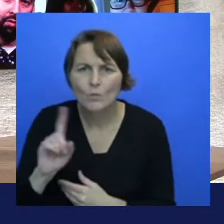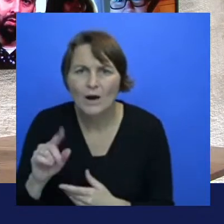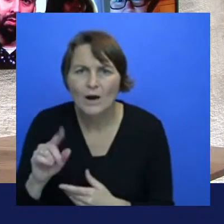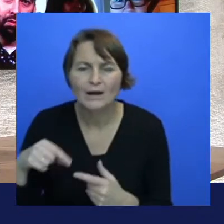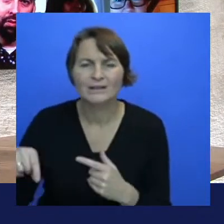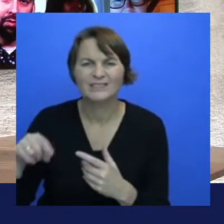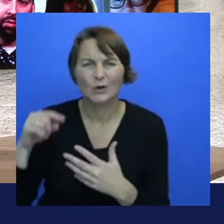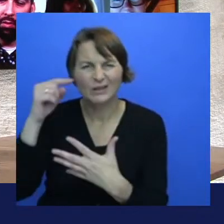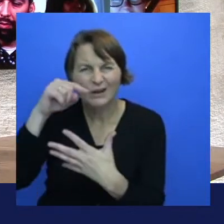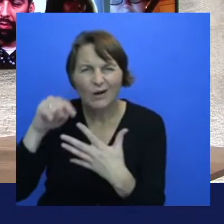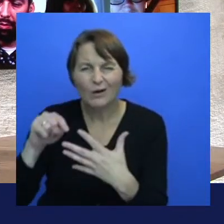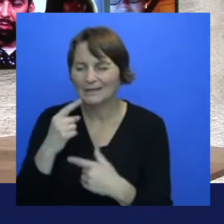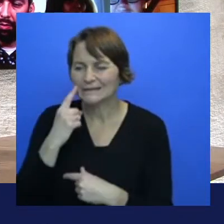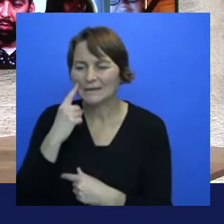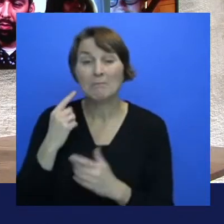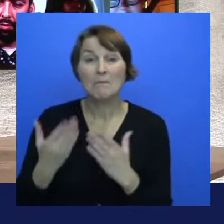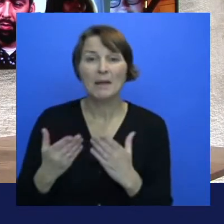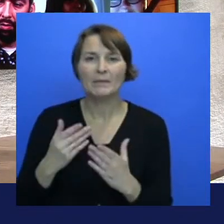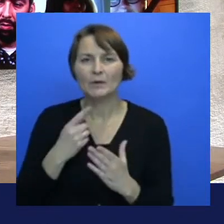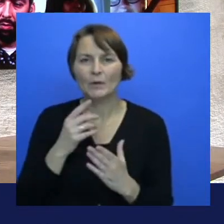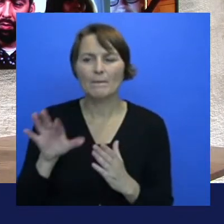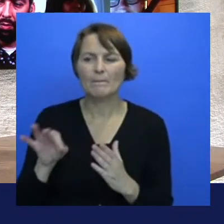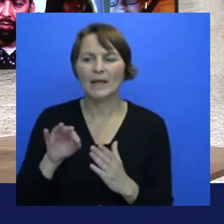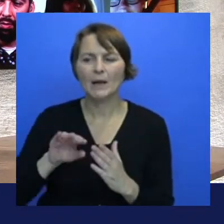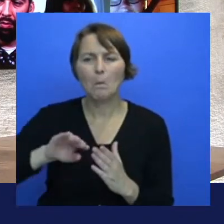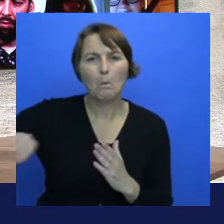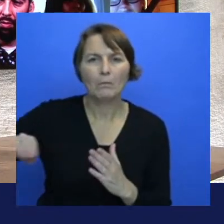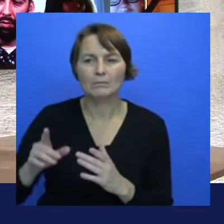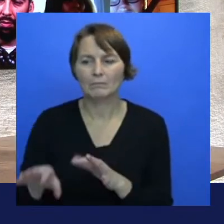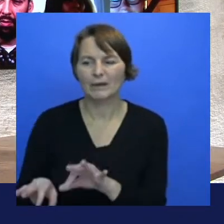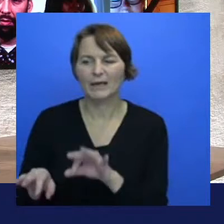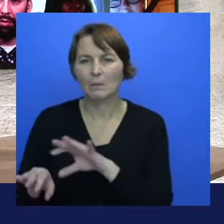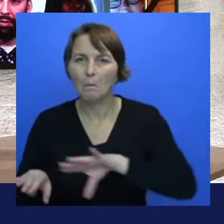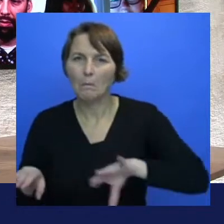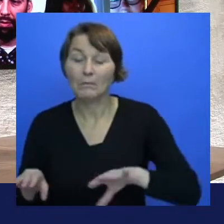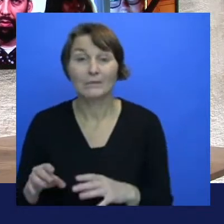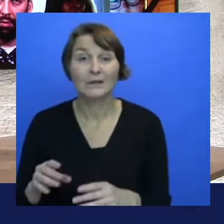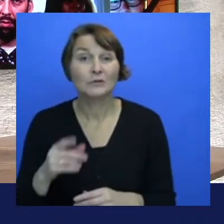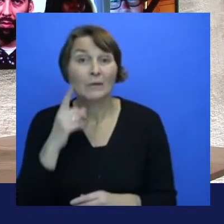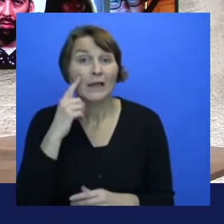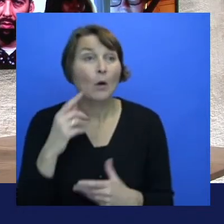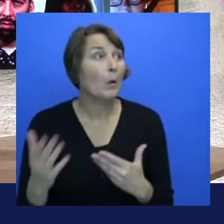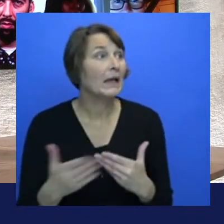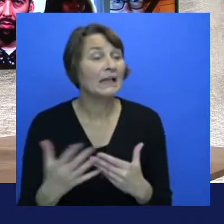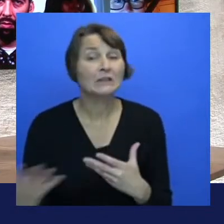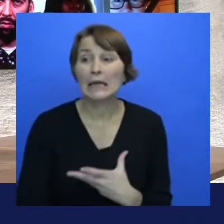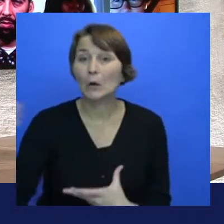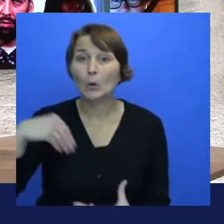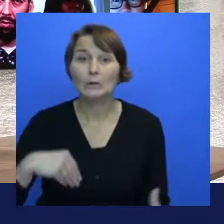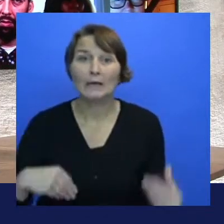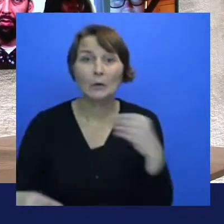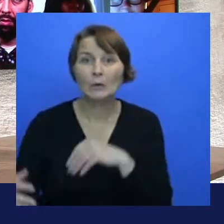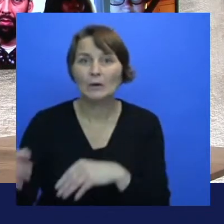So sometimes it's so easy to include a lot of data, but you have to be aware of what you're including,